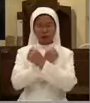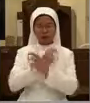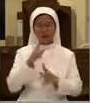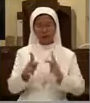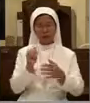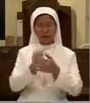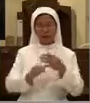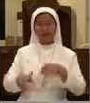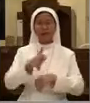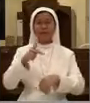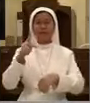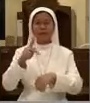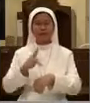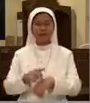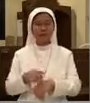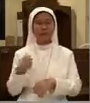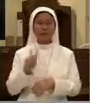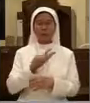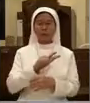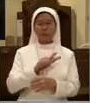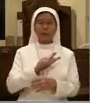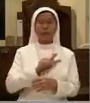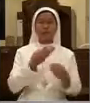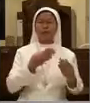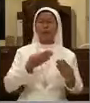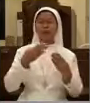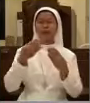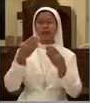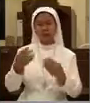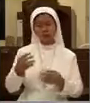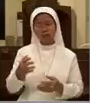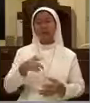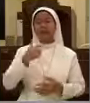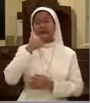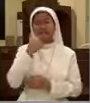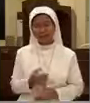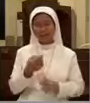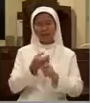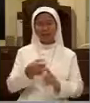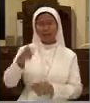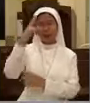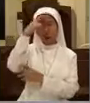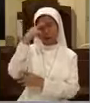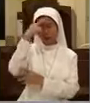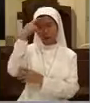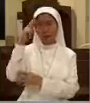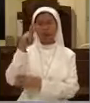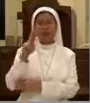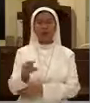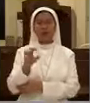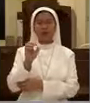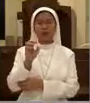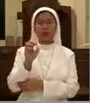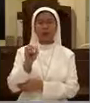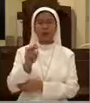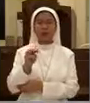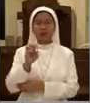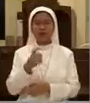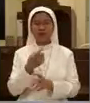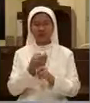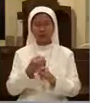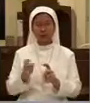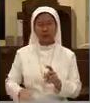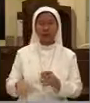Pilipinas. We bring you warm greetings here from Rome, from the Pontificio Collegio